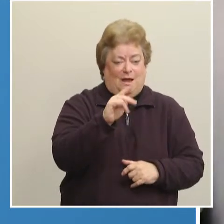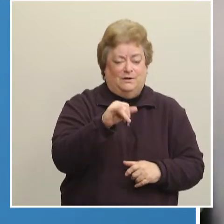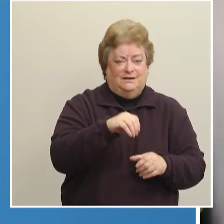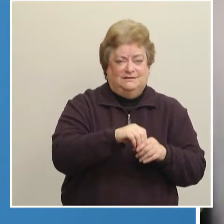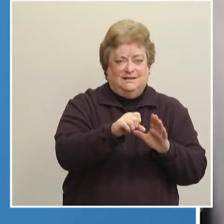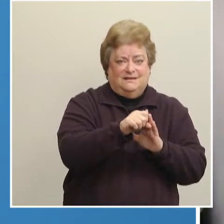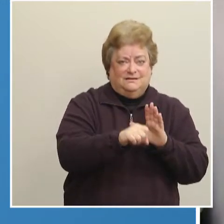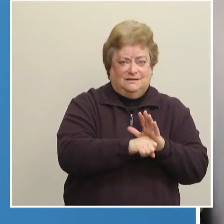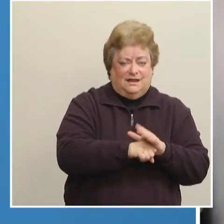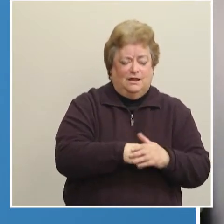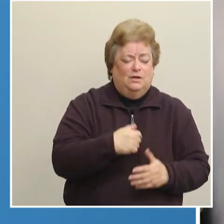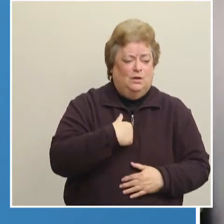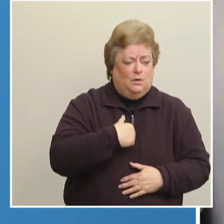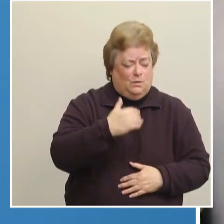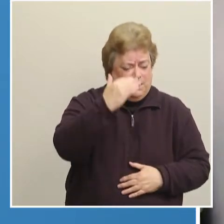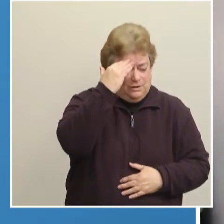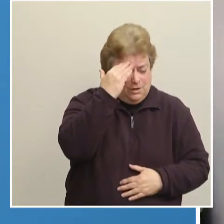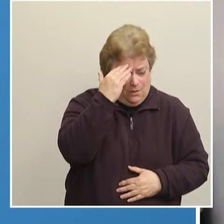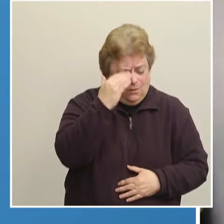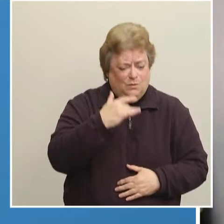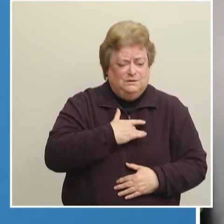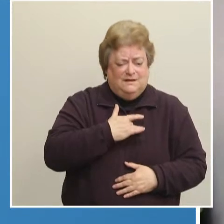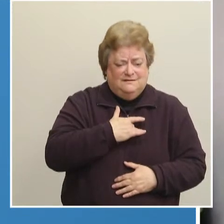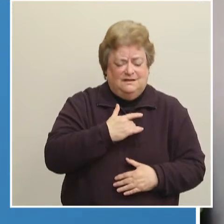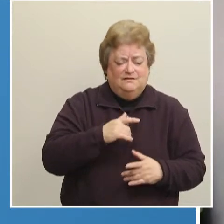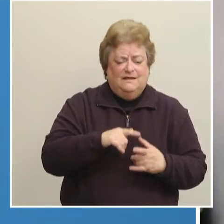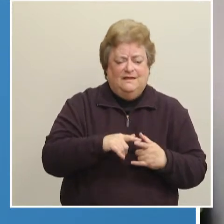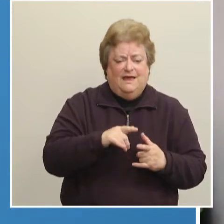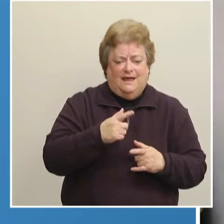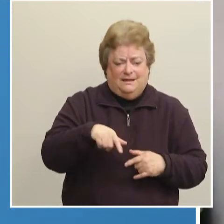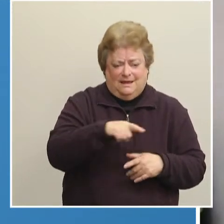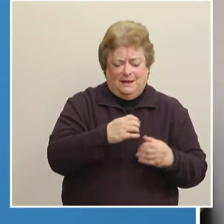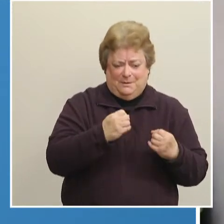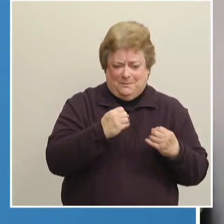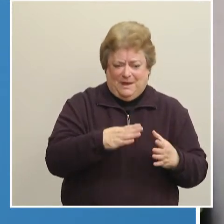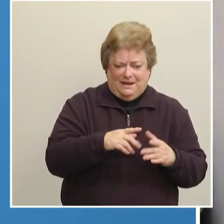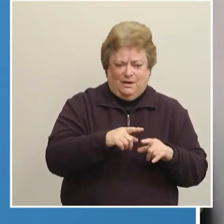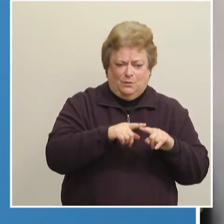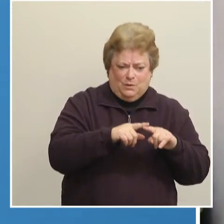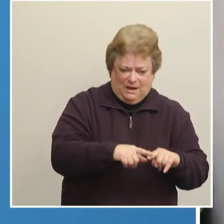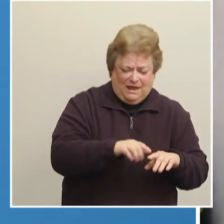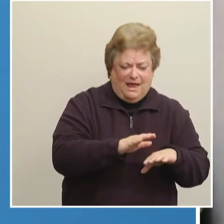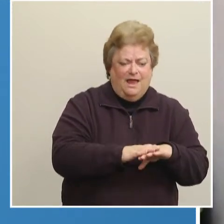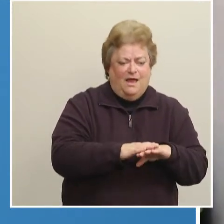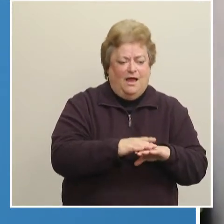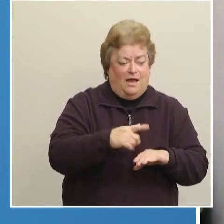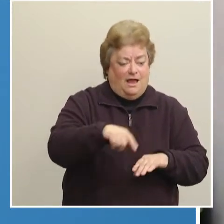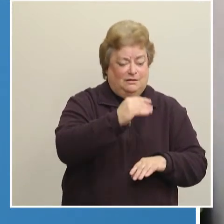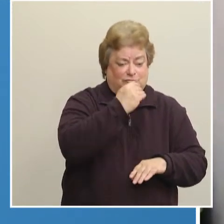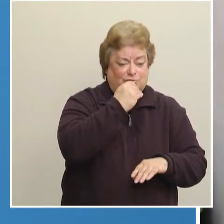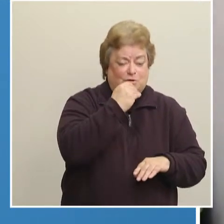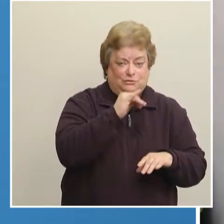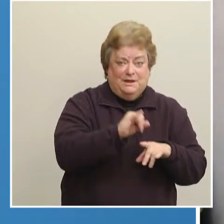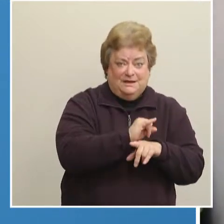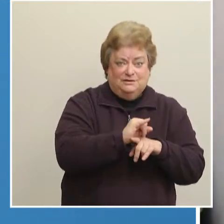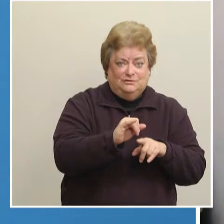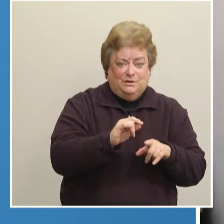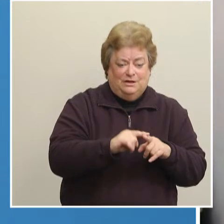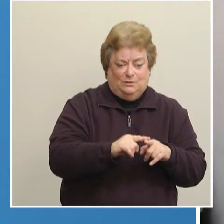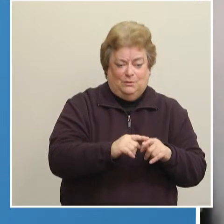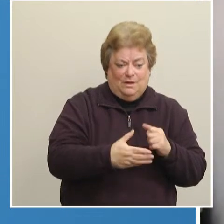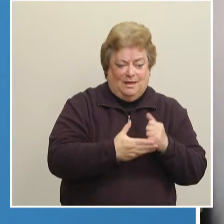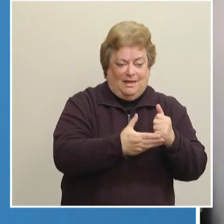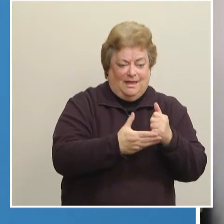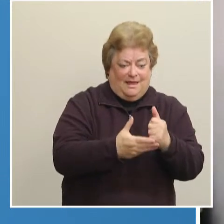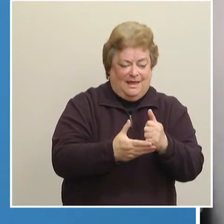obviously aware of and sensitive to the fact that many retailers rely on folks showing up every day to stay afloat. And so we're hopeful as the state sees